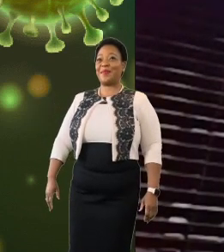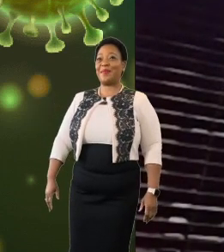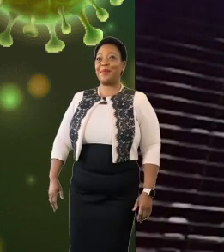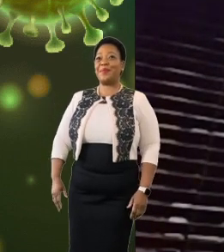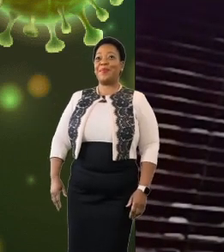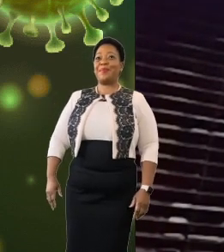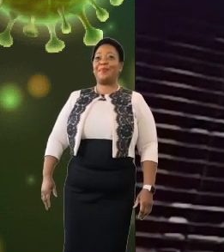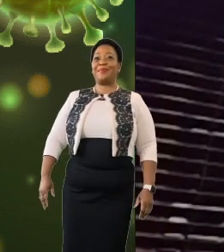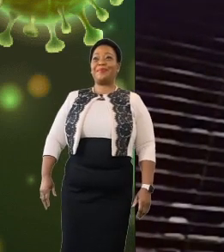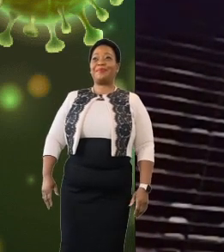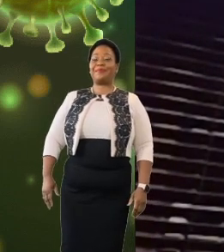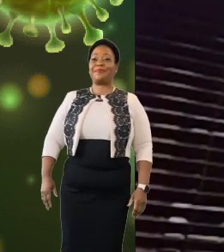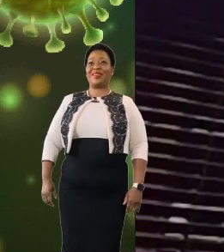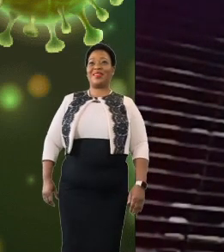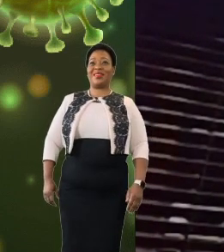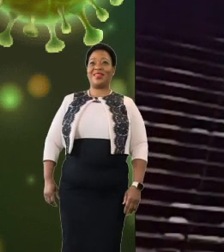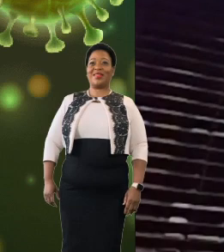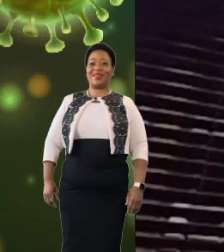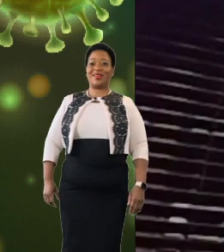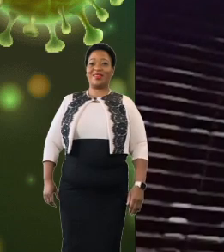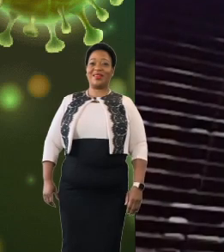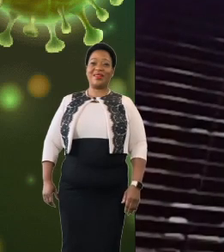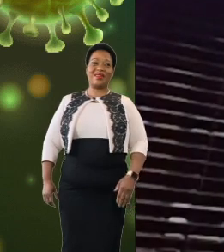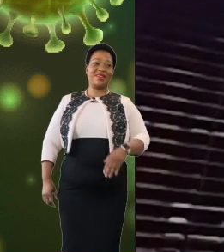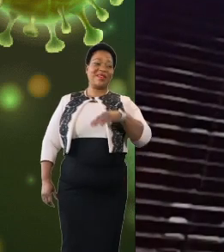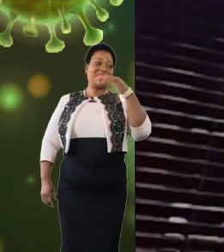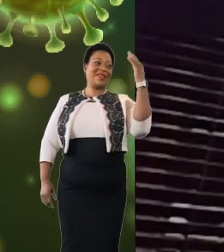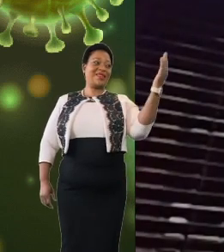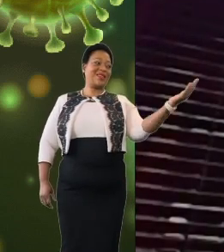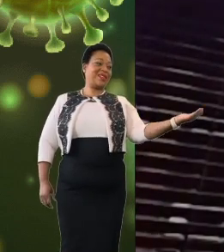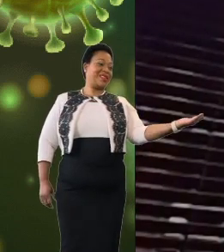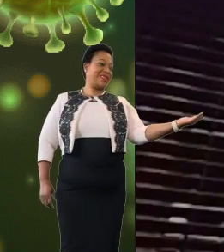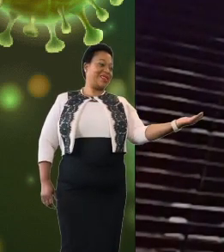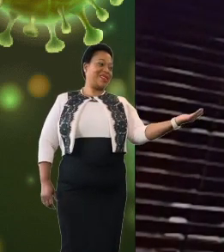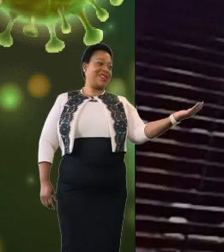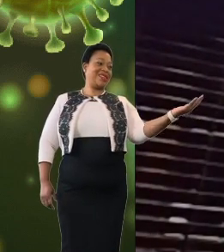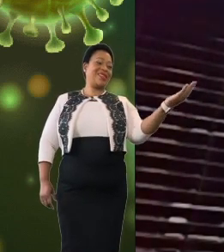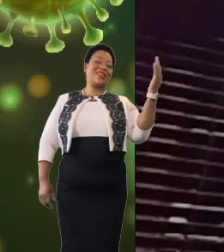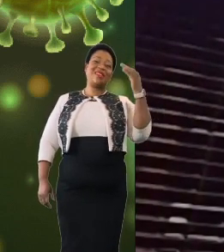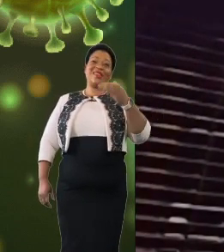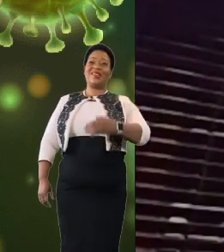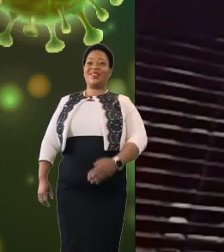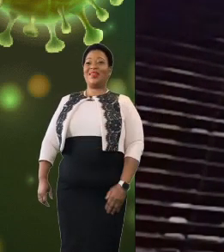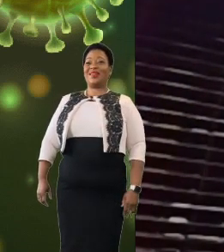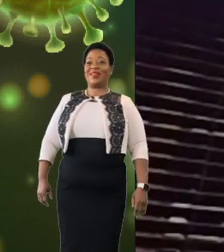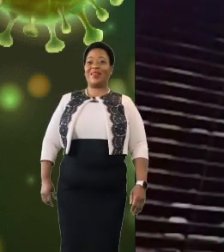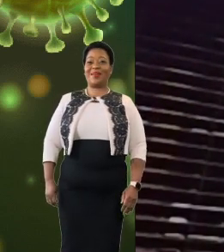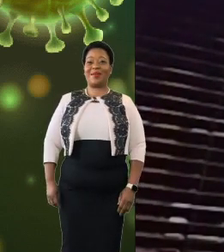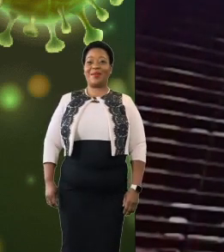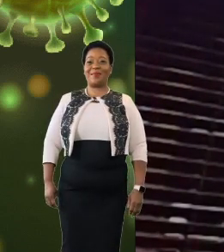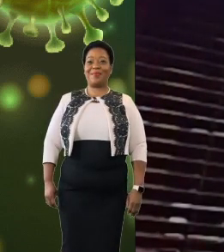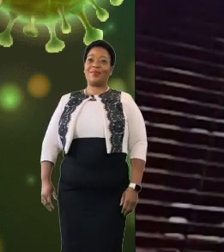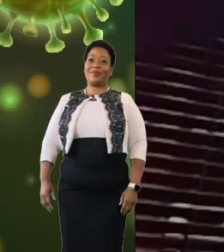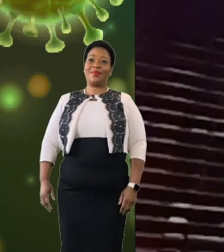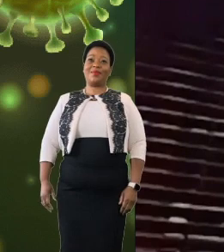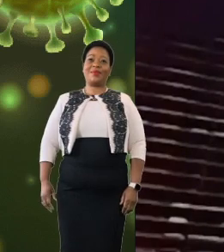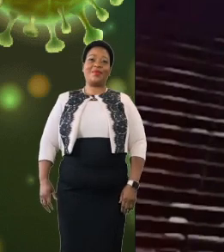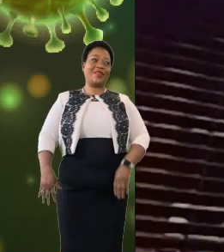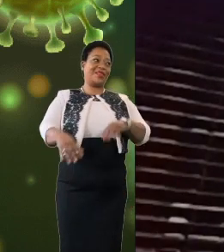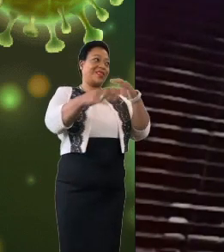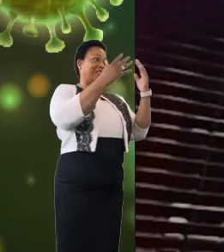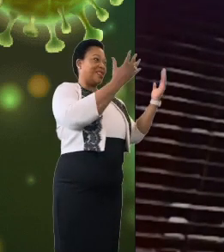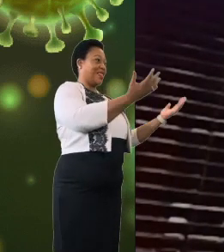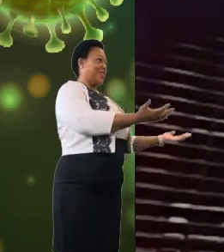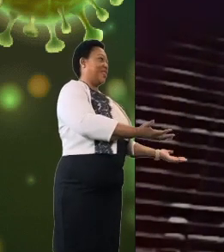but we would like to invest where we believe that this is where the economic